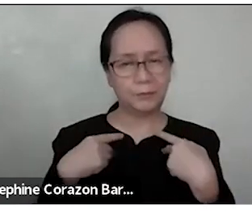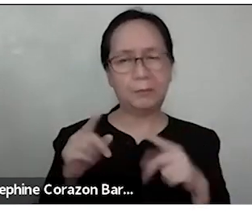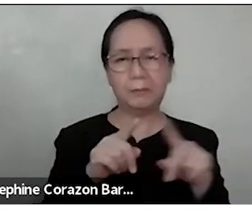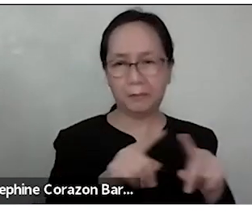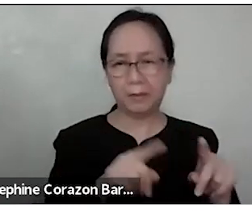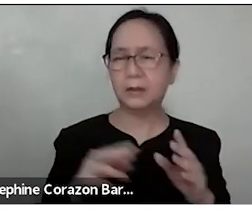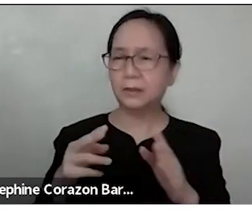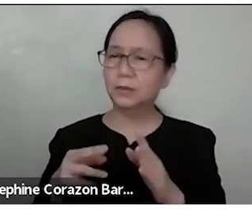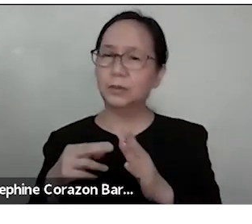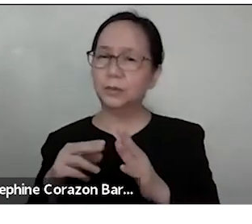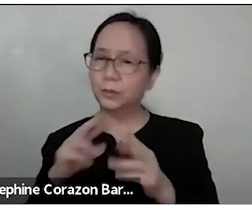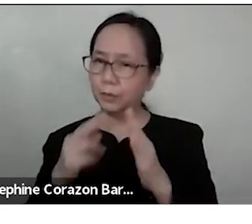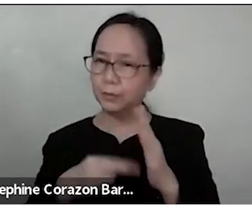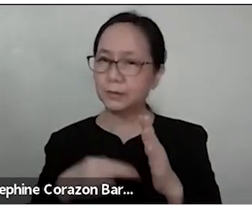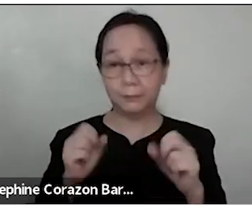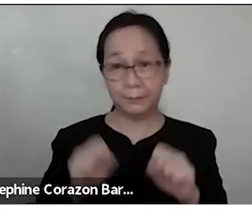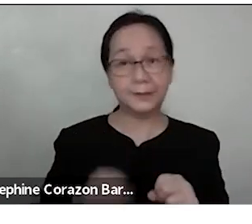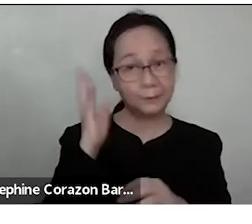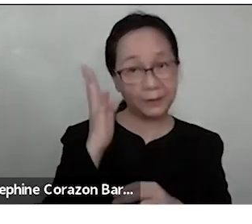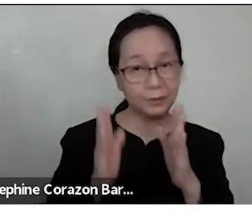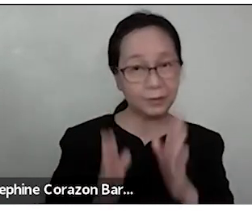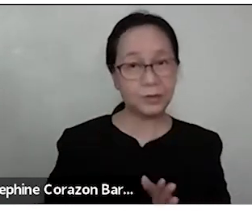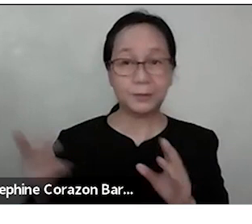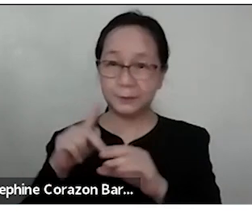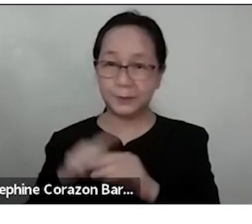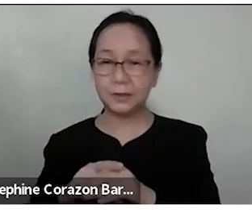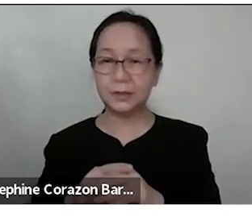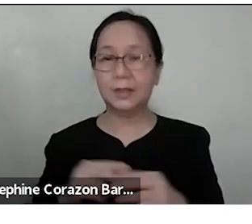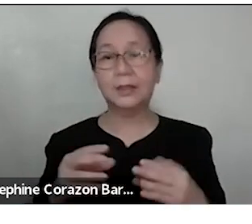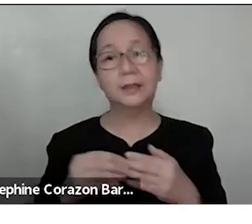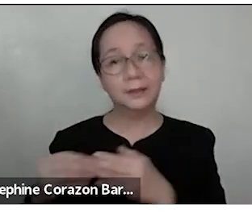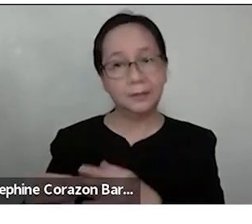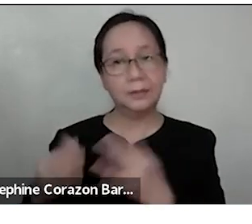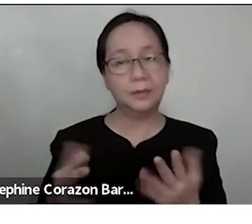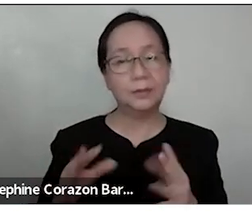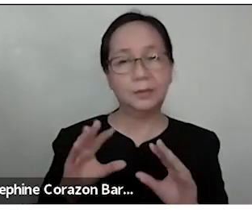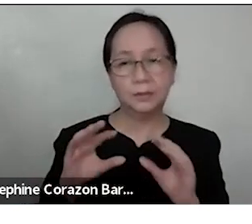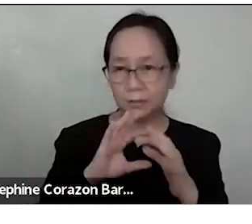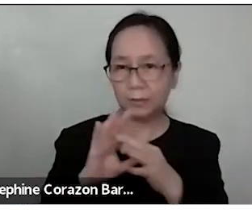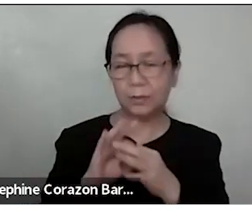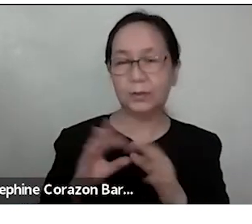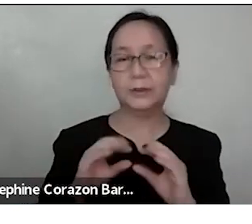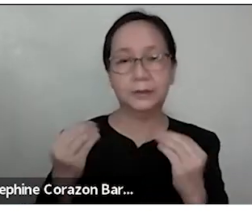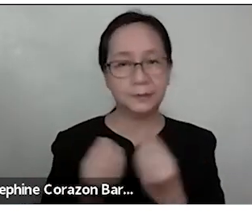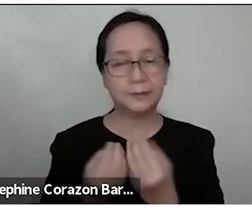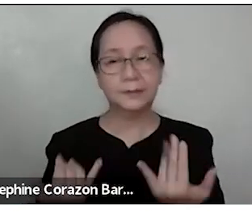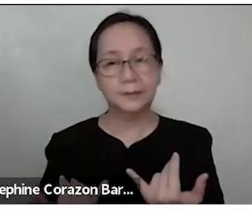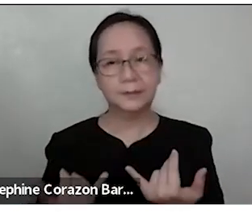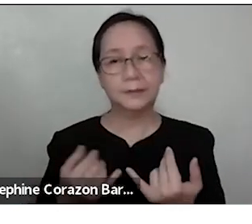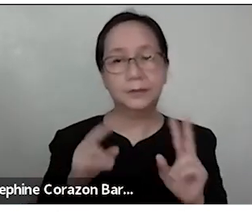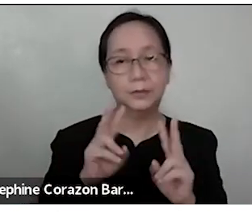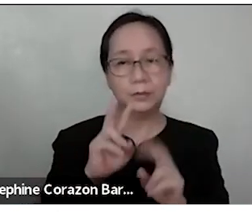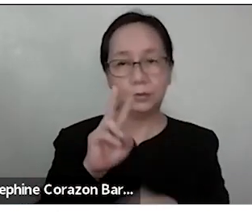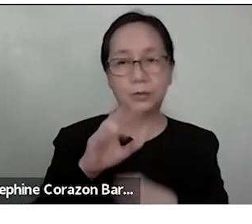online activities. They can be speakers, participants, facilitators, co-organizers, or a combination of these. And 2 years